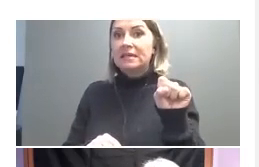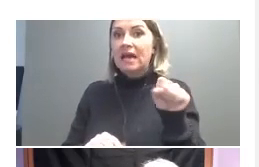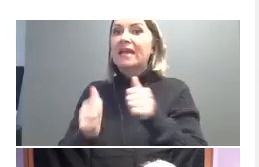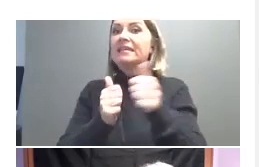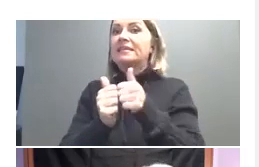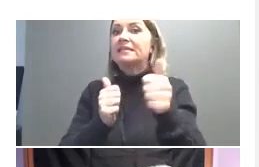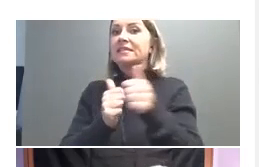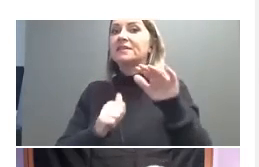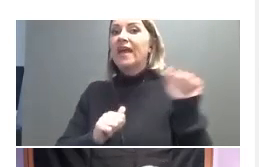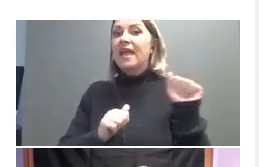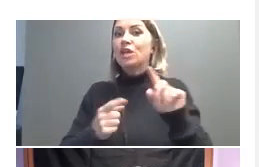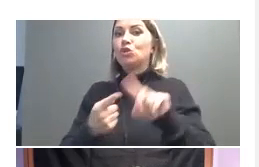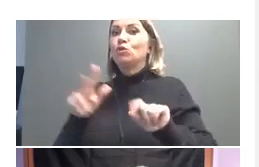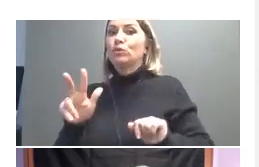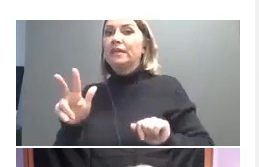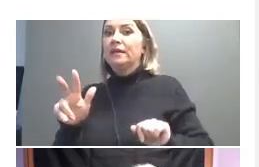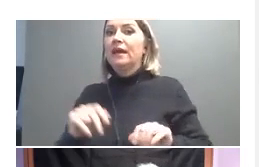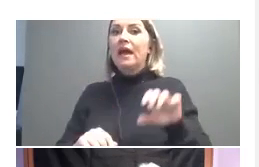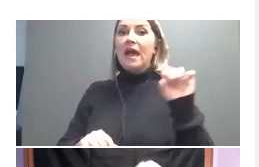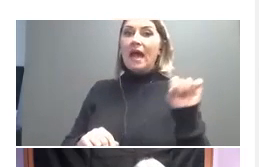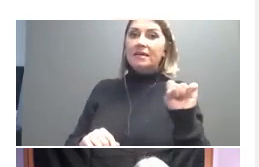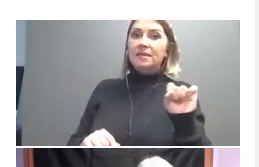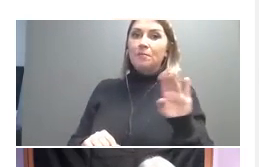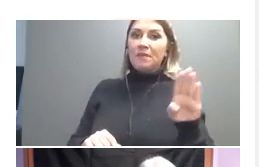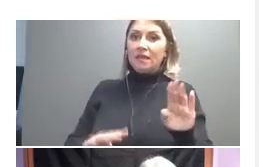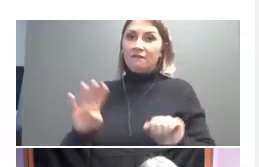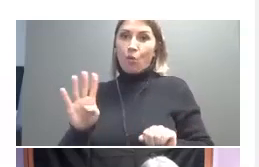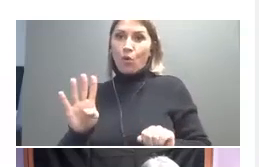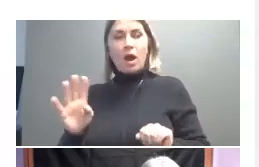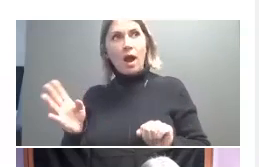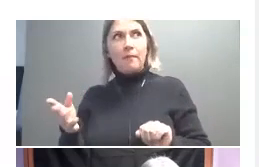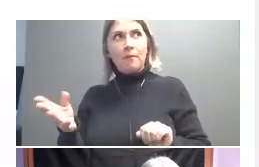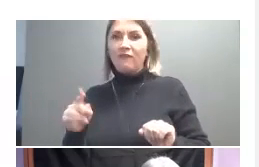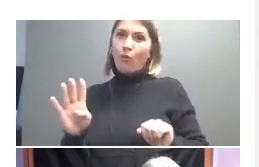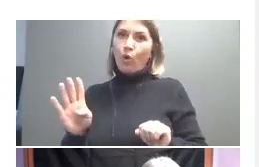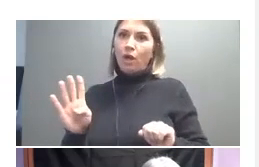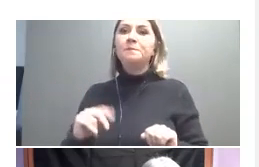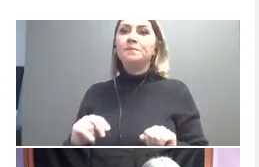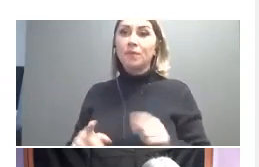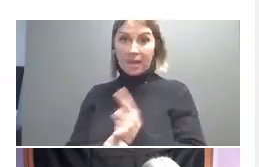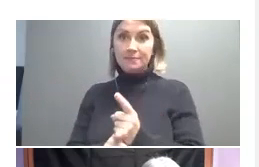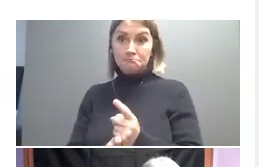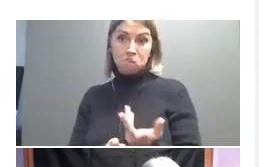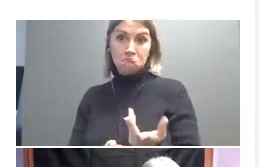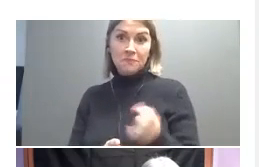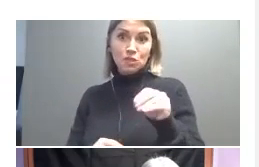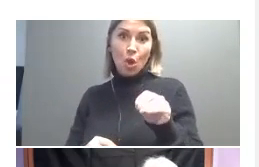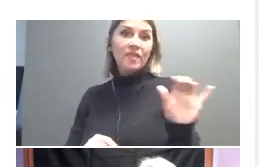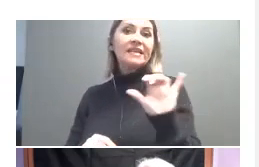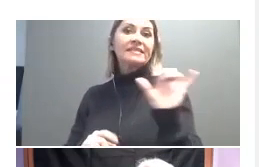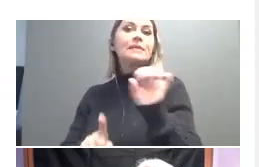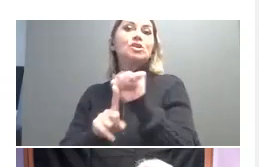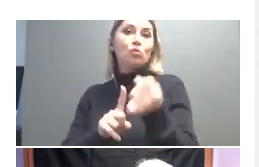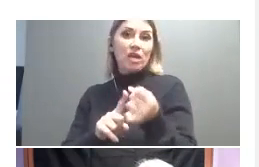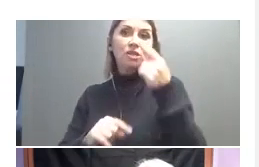A to 3. From S, I get a distance of B for 4, right? The same scenario